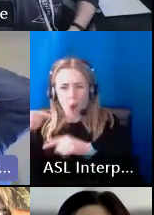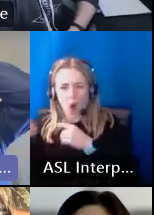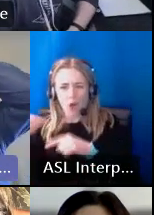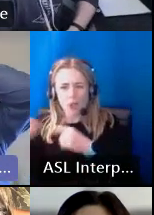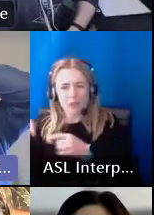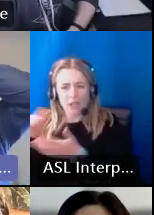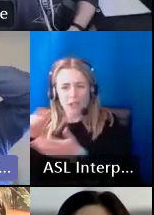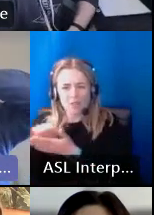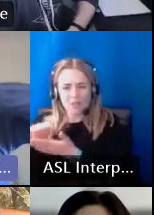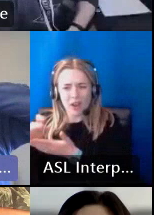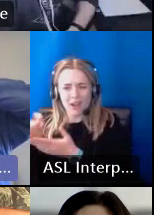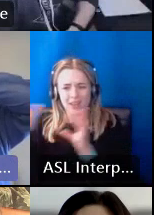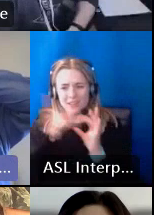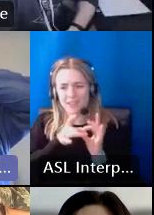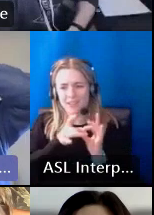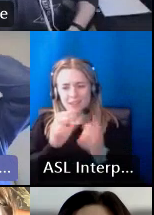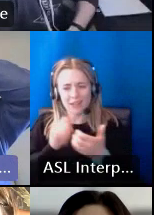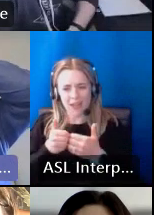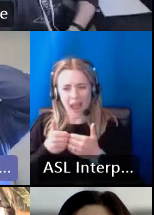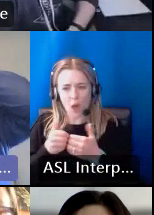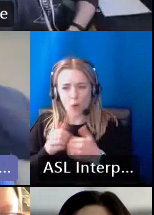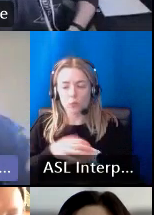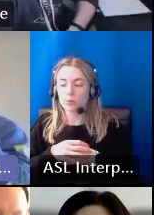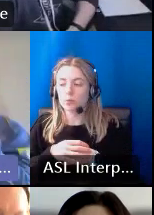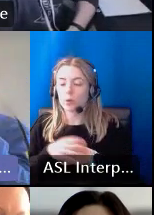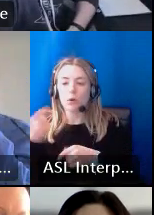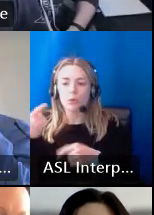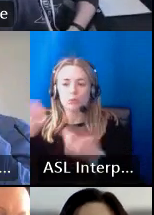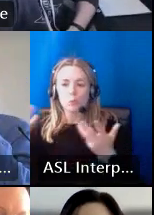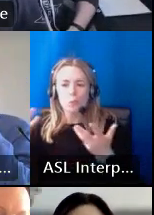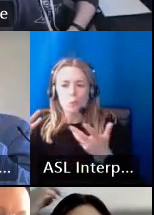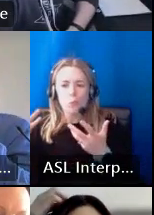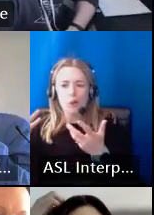argumentative writing? An argument would be what?